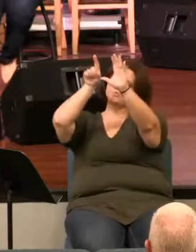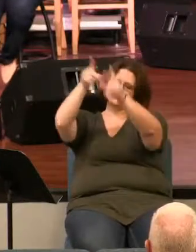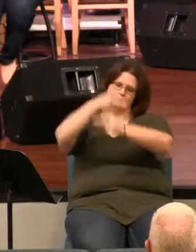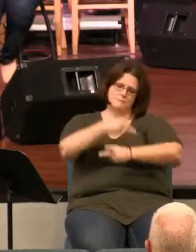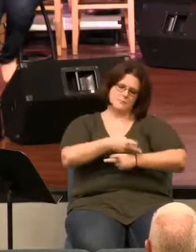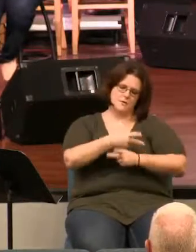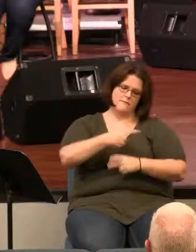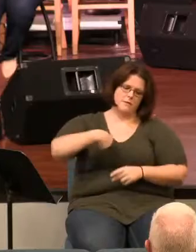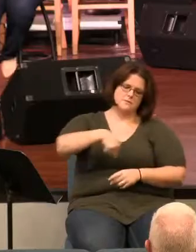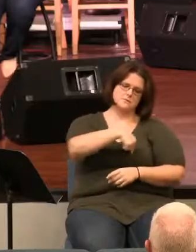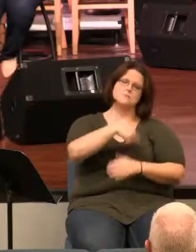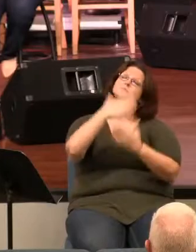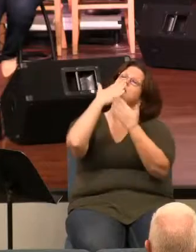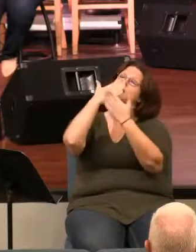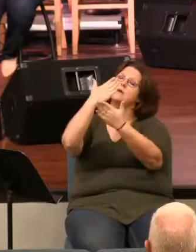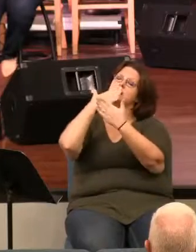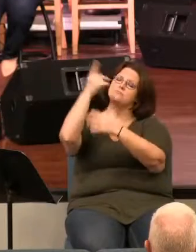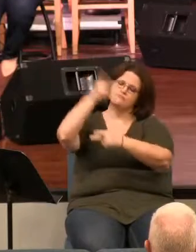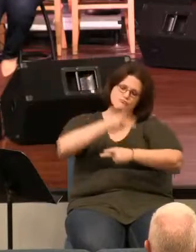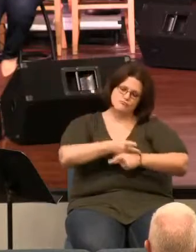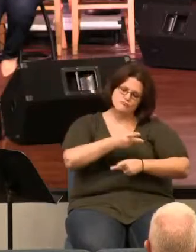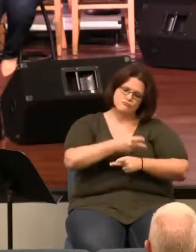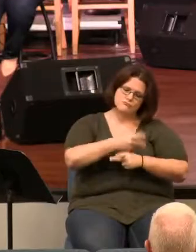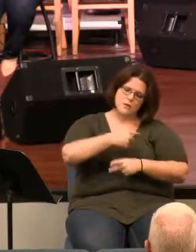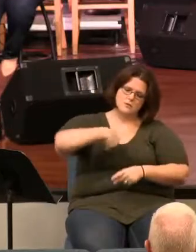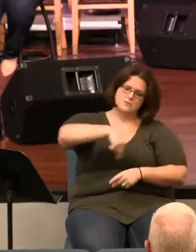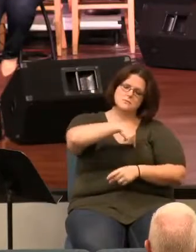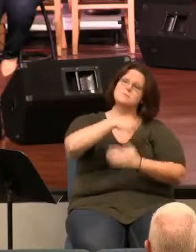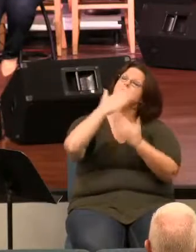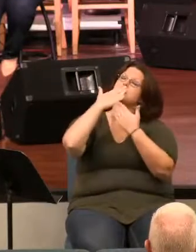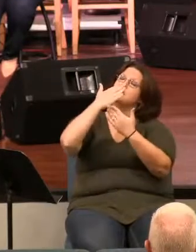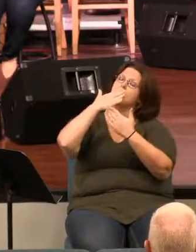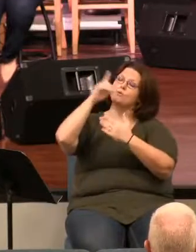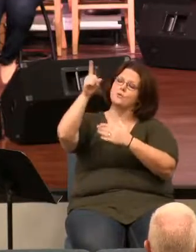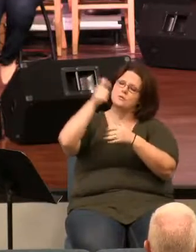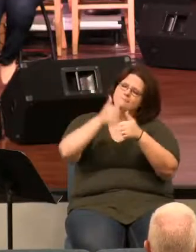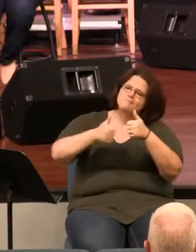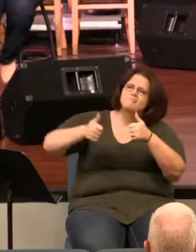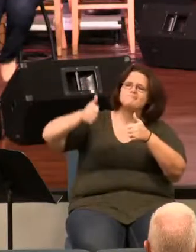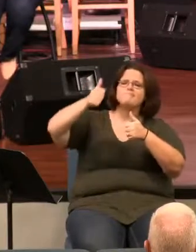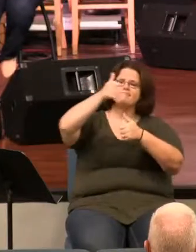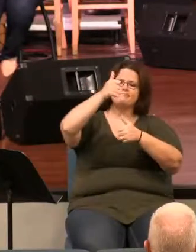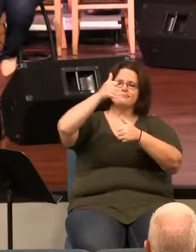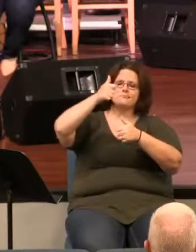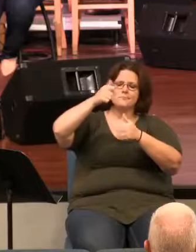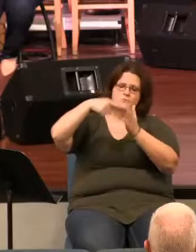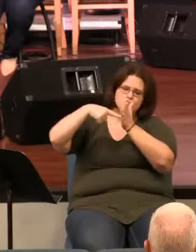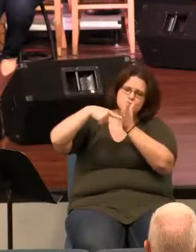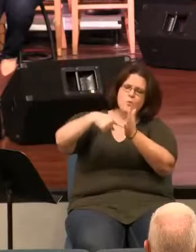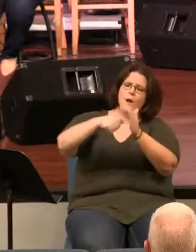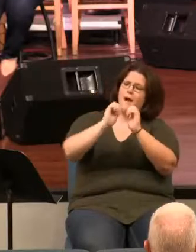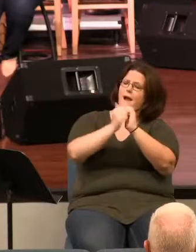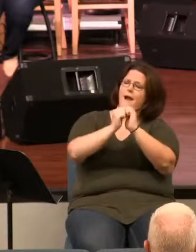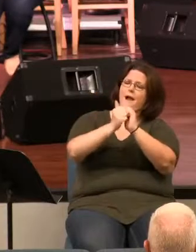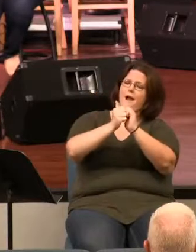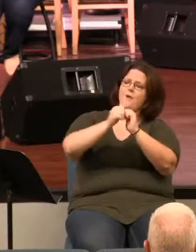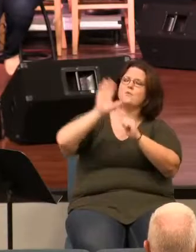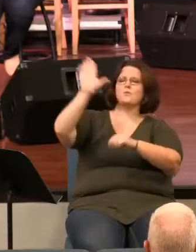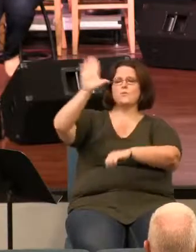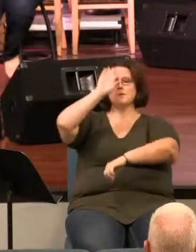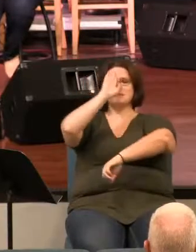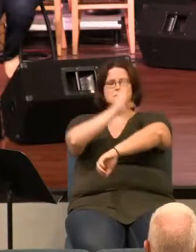thank you for your care. We thank you, Father, that your care was supremely expressed to us by the cross of your